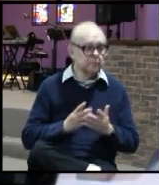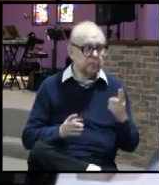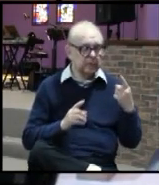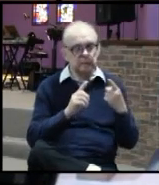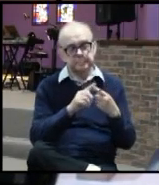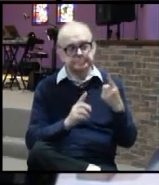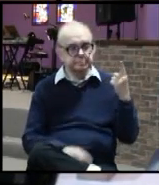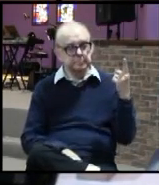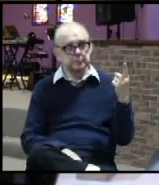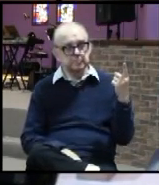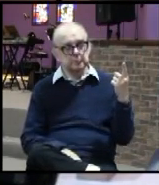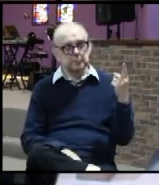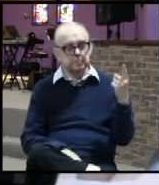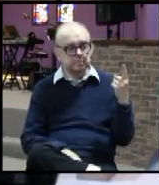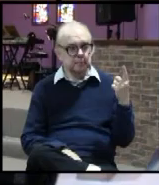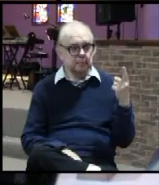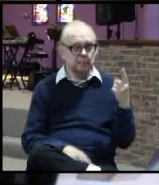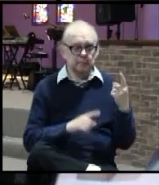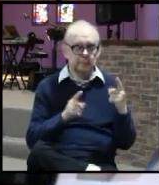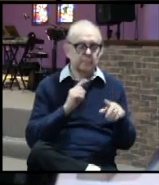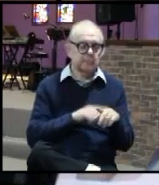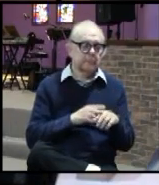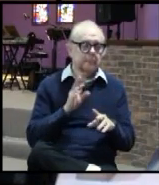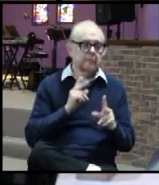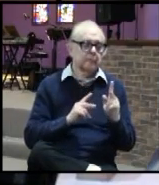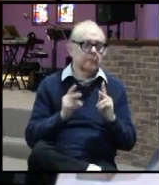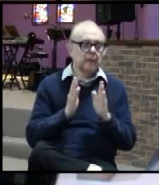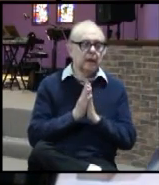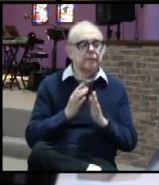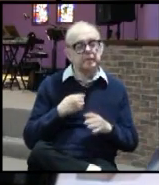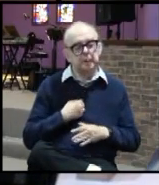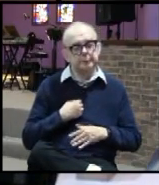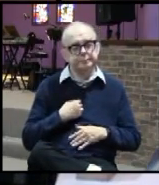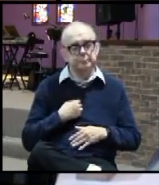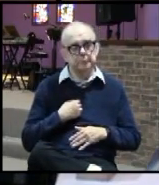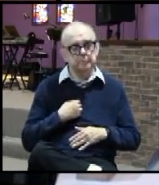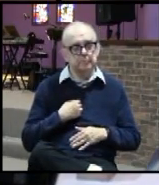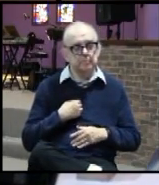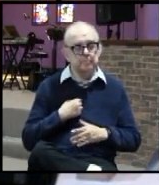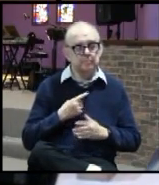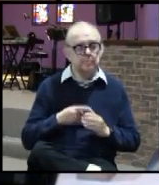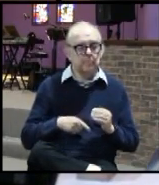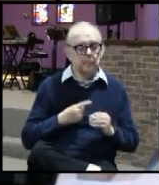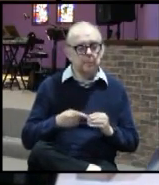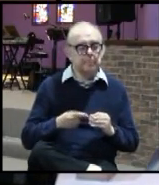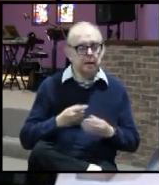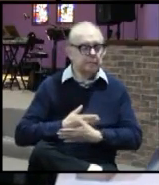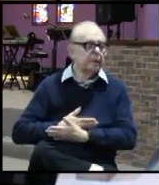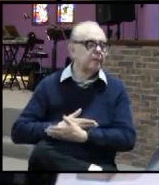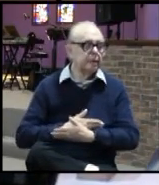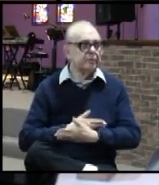one, there are times that people will ask me, what about babies?